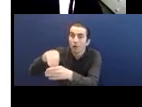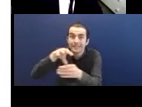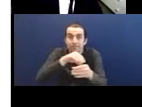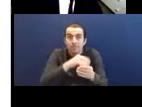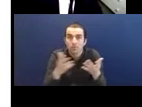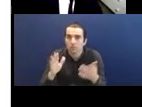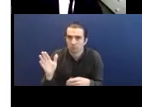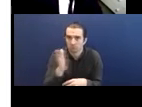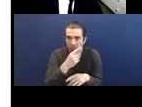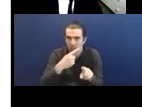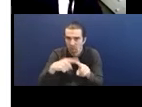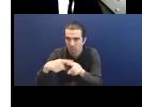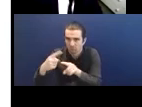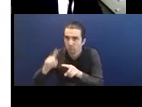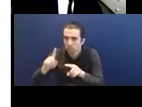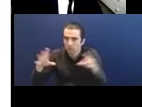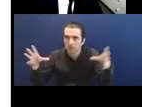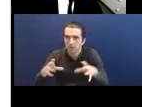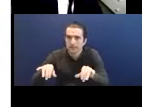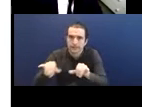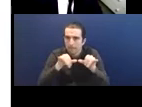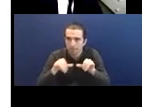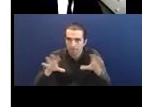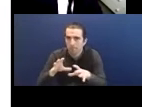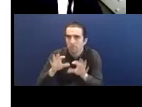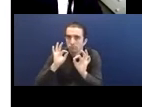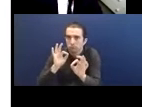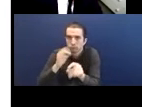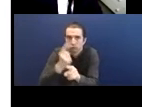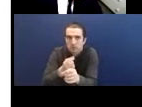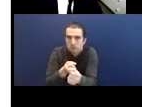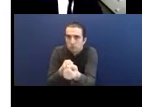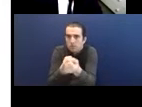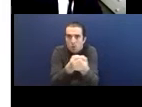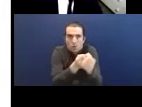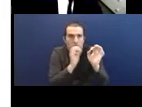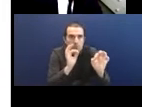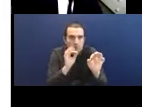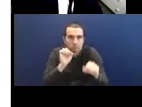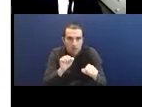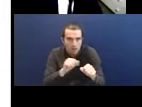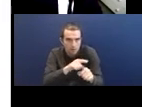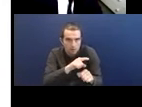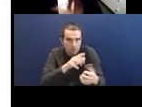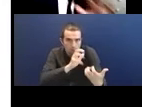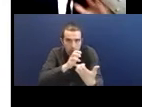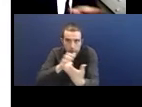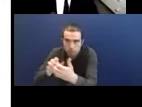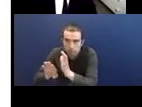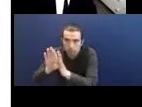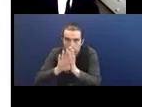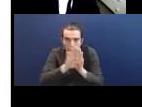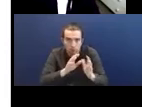states. Exclusion occurs when students are directly or indirectly prevented or denied access to education. So the